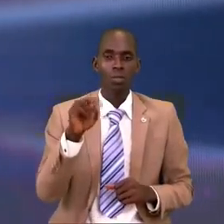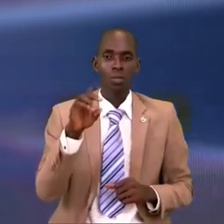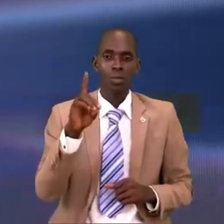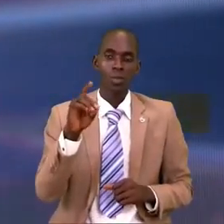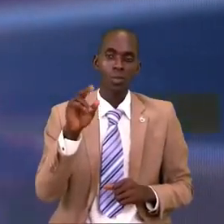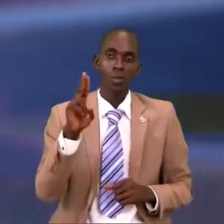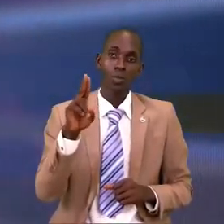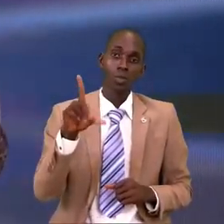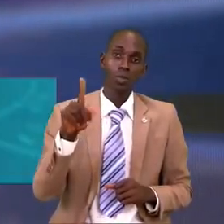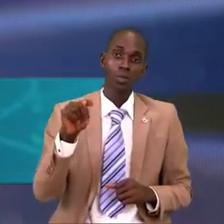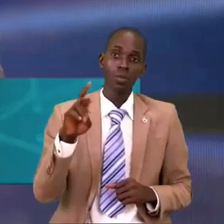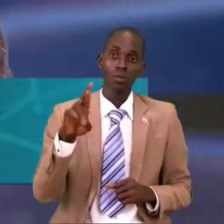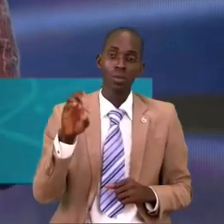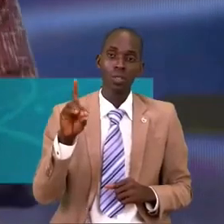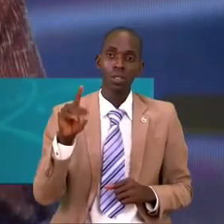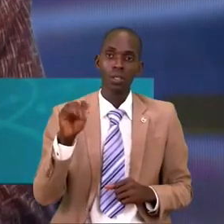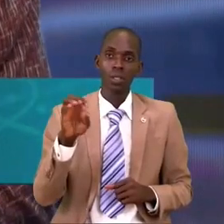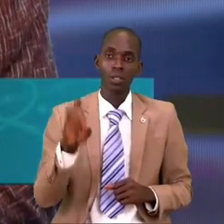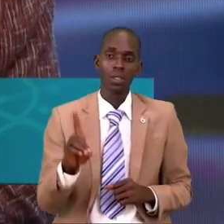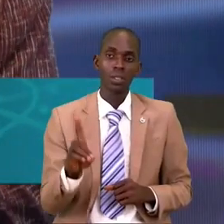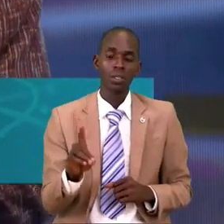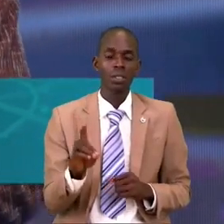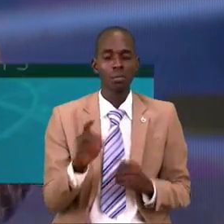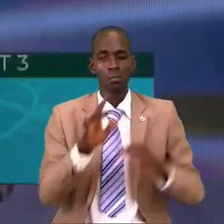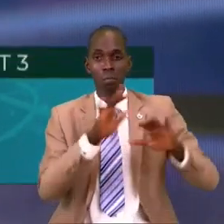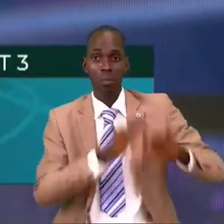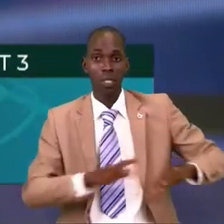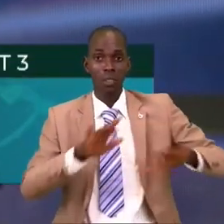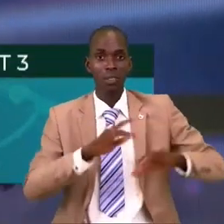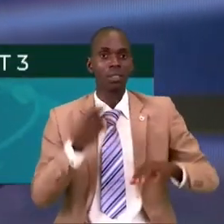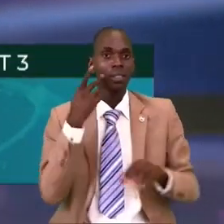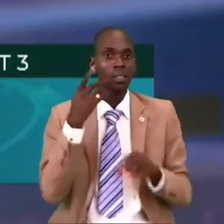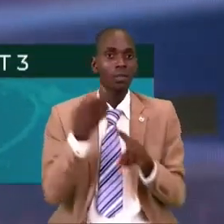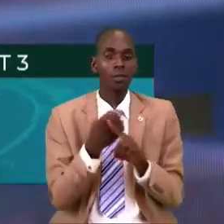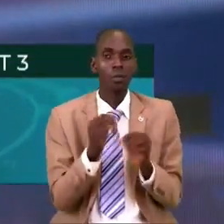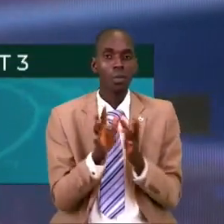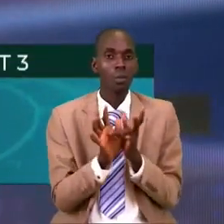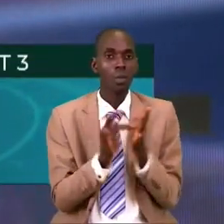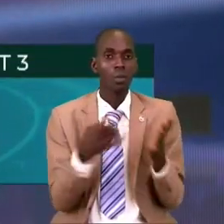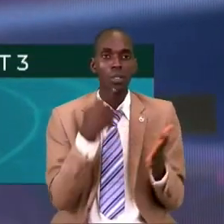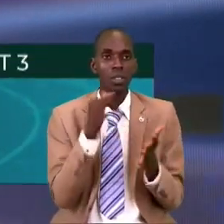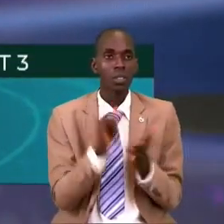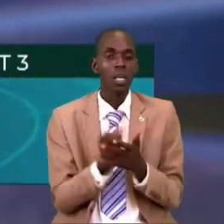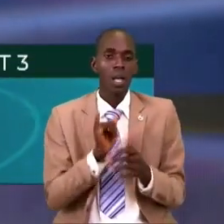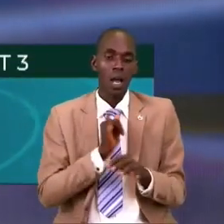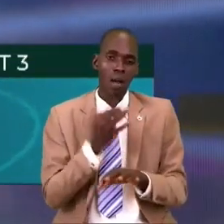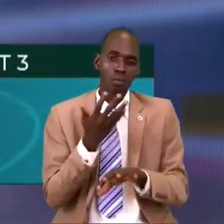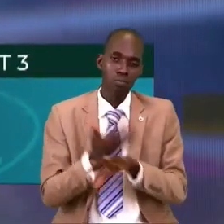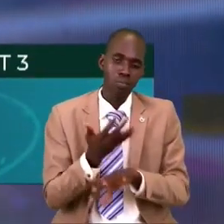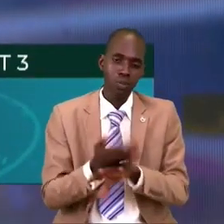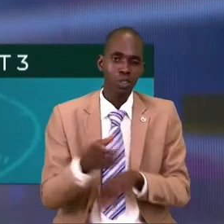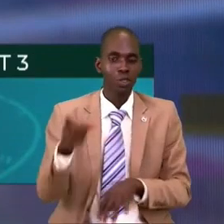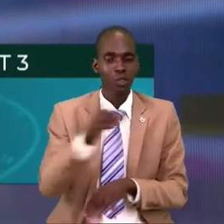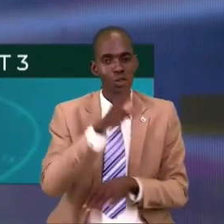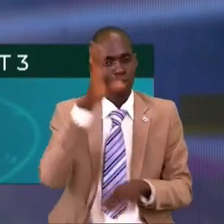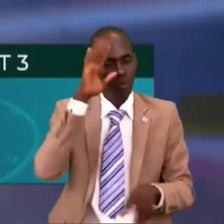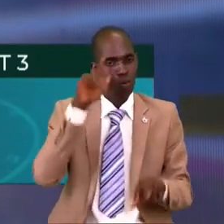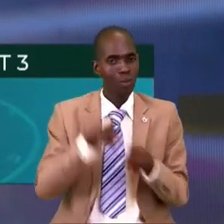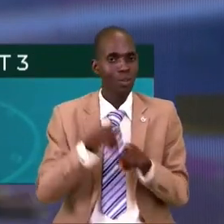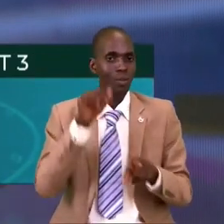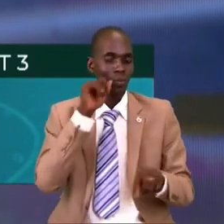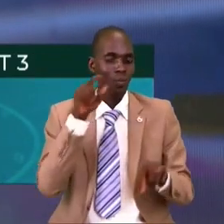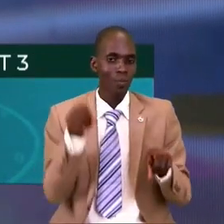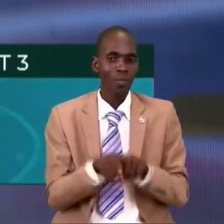therefore, brethren, by the mercies of God, that ye present your bodies a